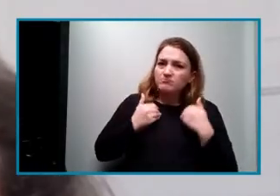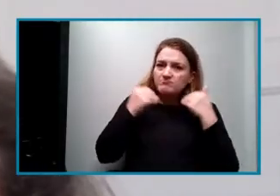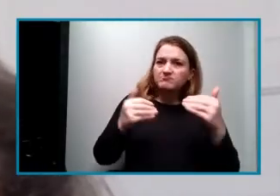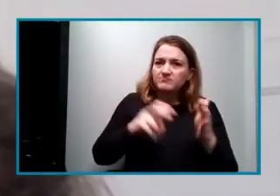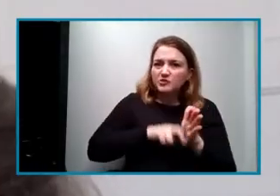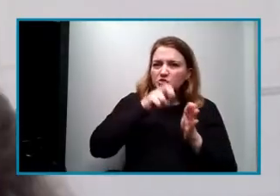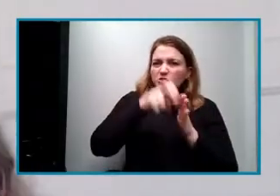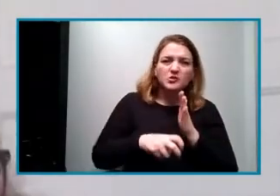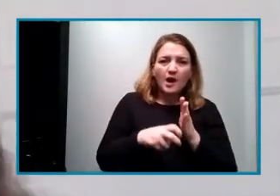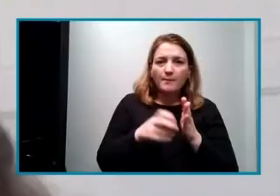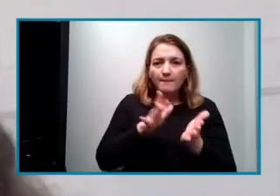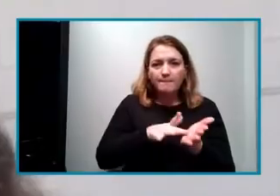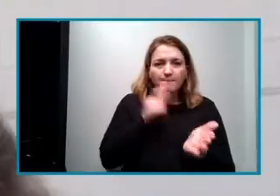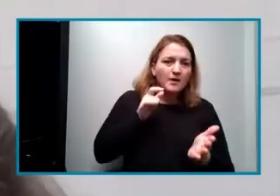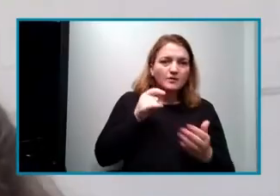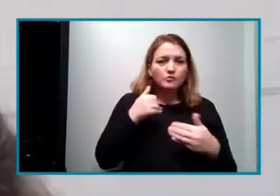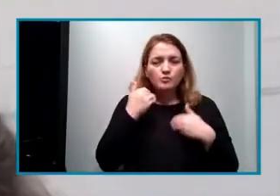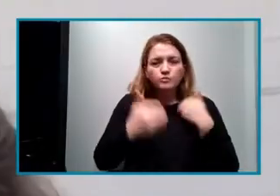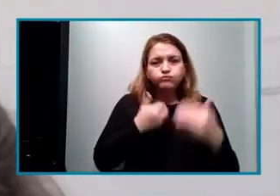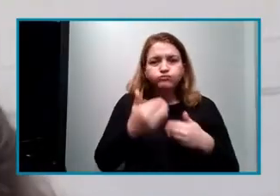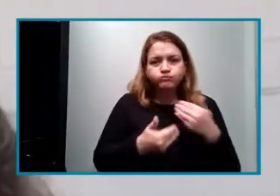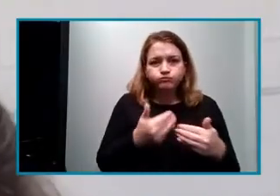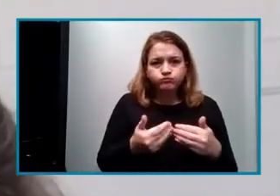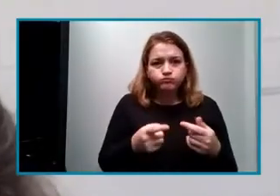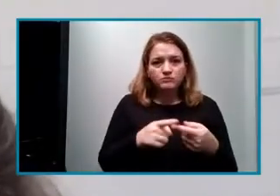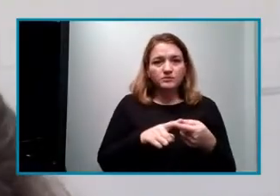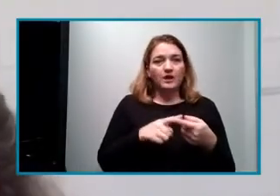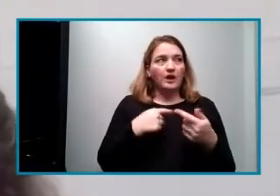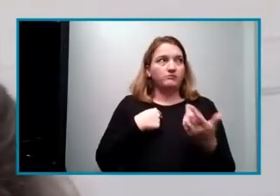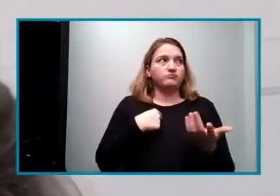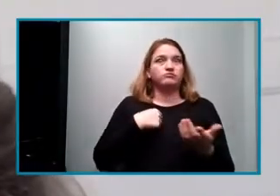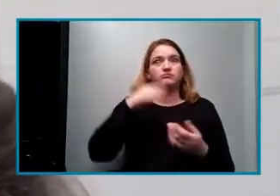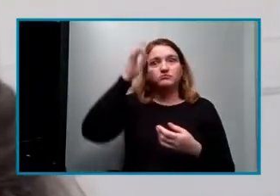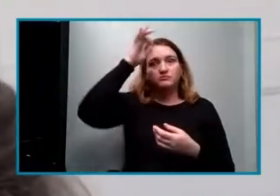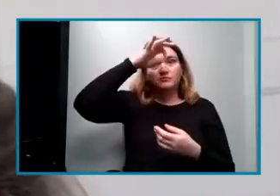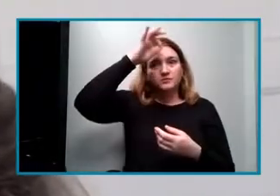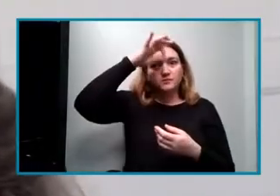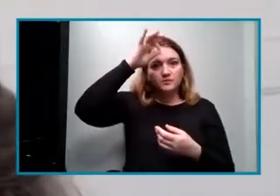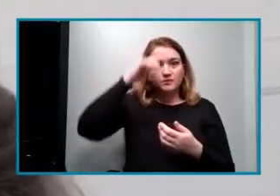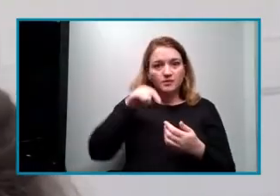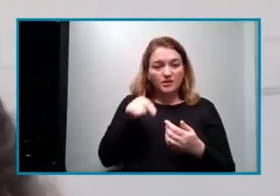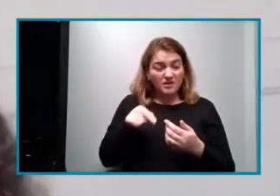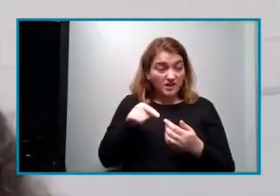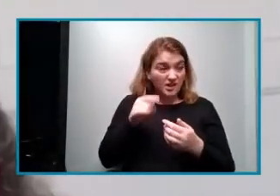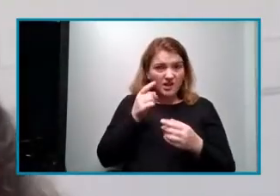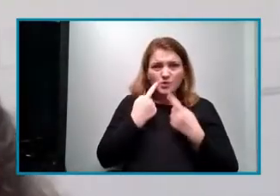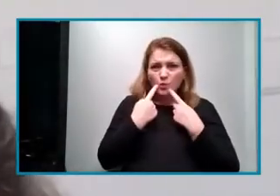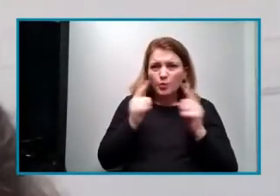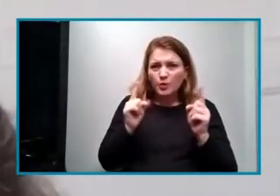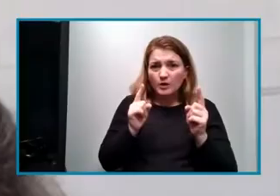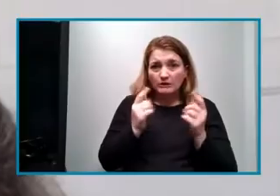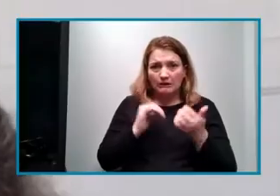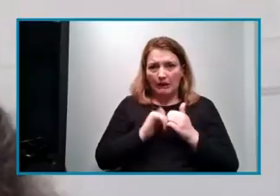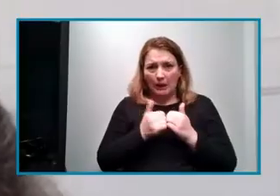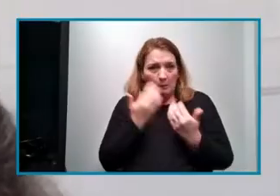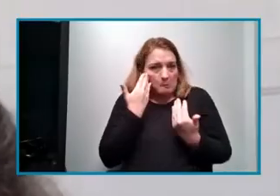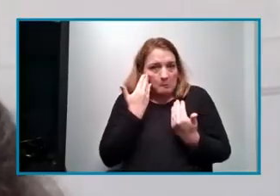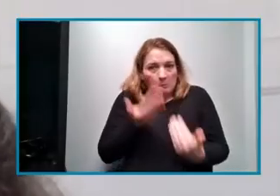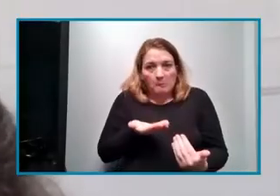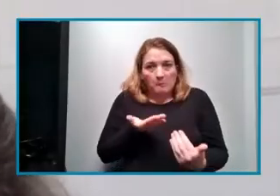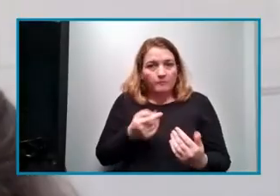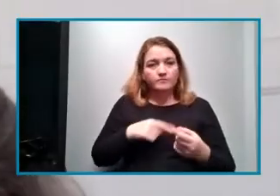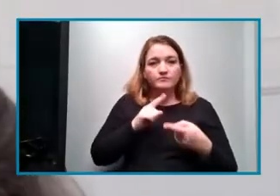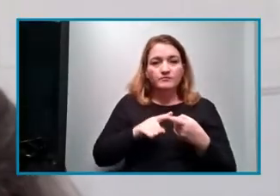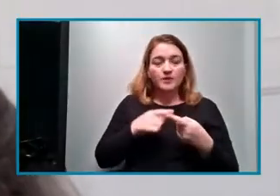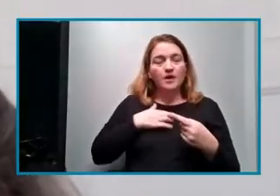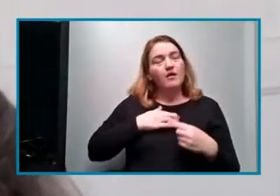advantage of this. I had no idea how it was going to work, and I was really pleased.